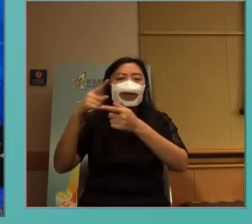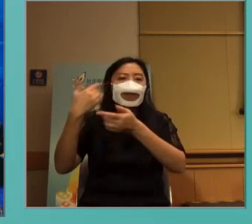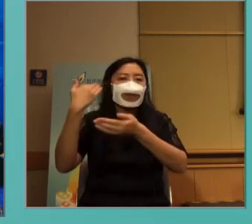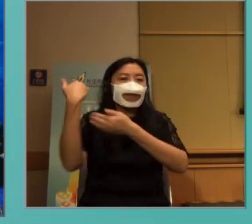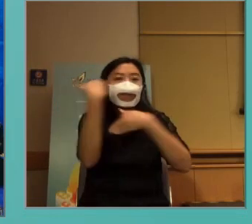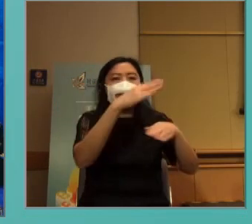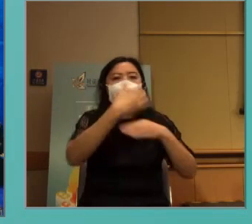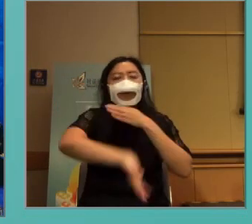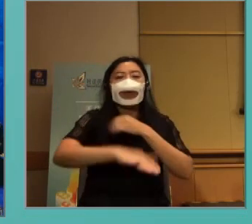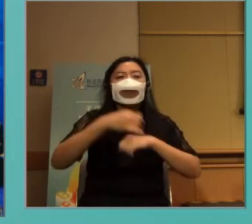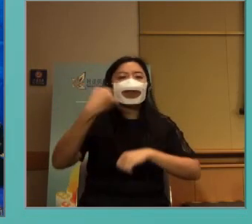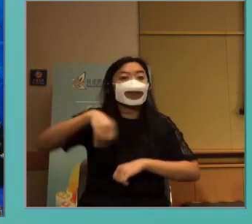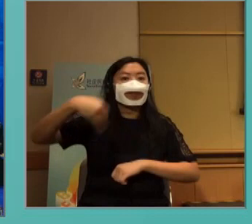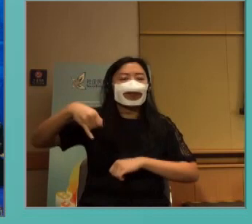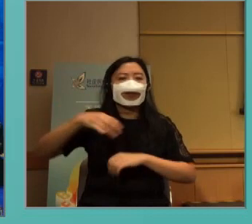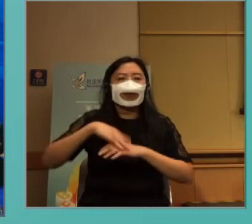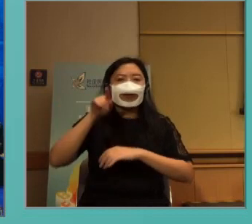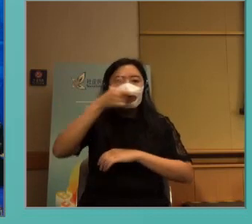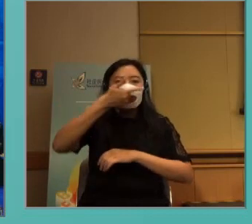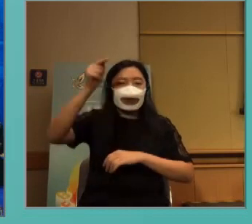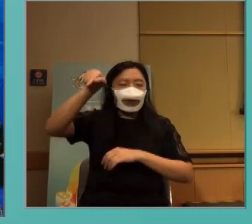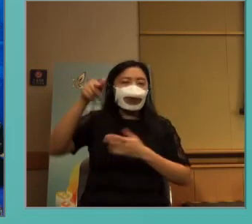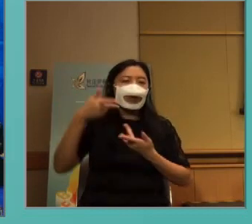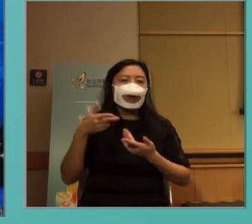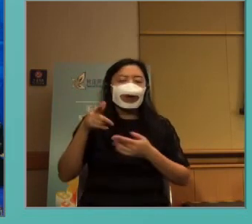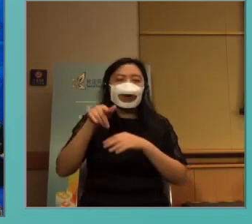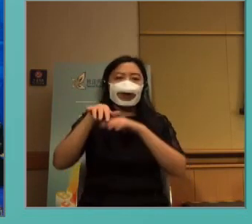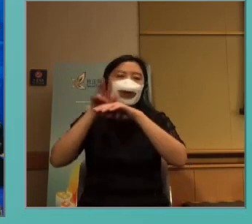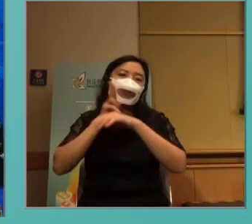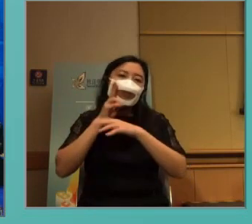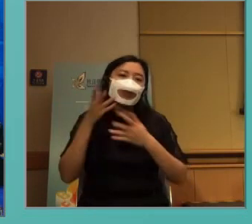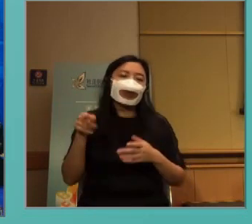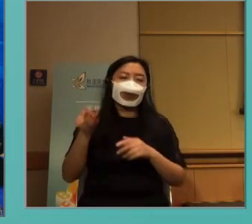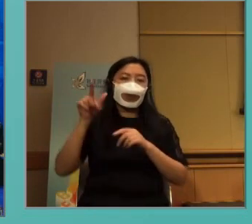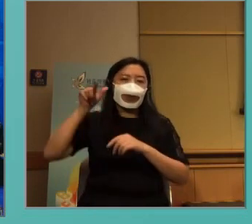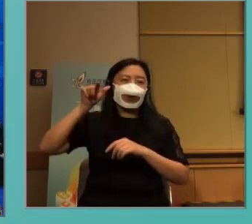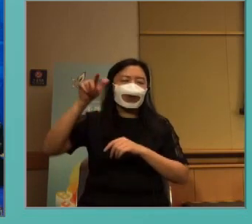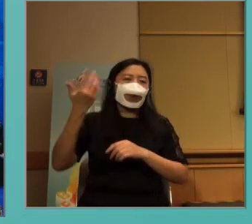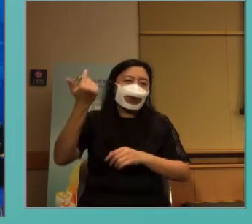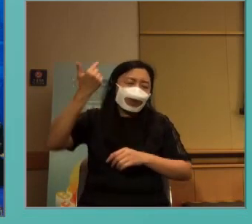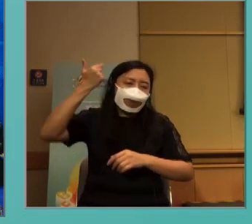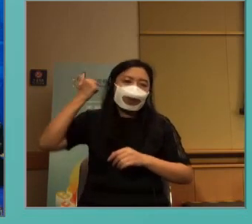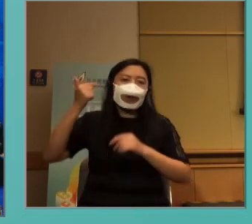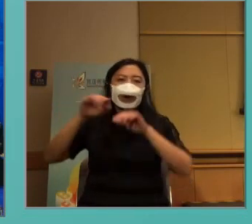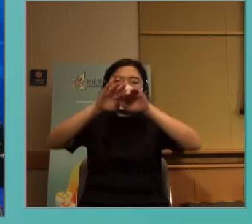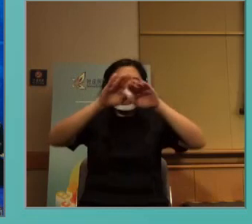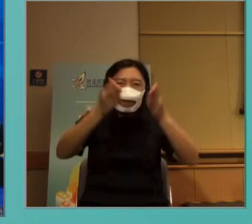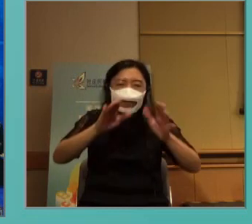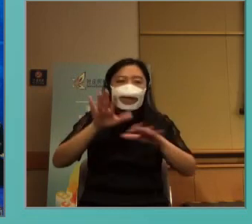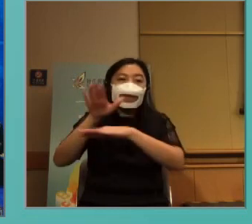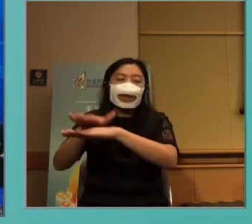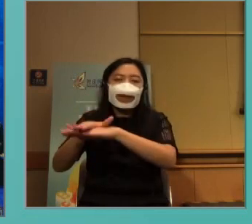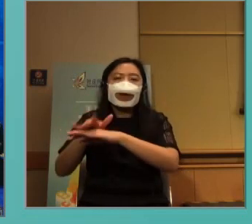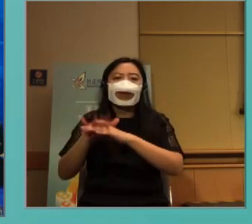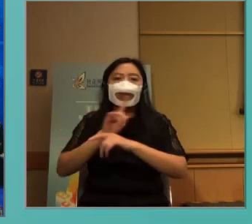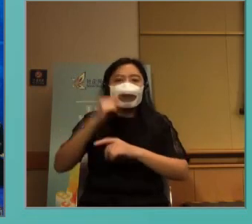huge opportunity when you tokenize the IP rights of their exhibits, which is why we're actually helping a lot of